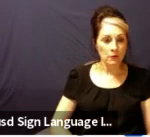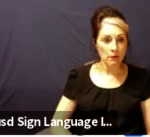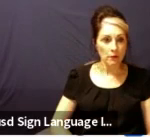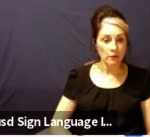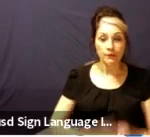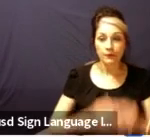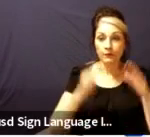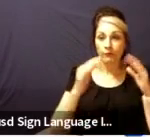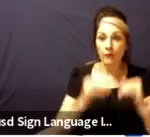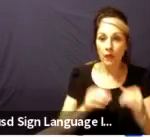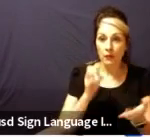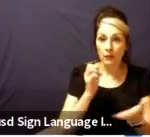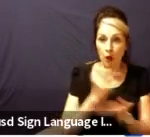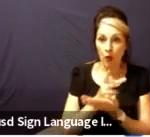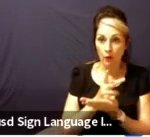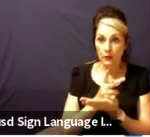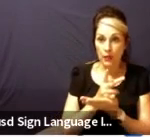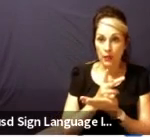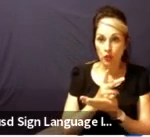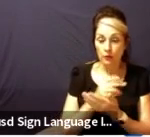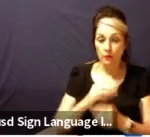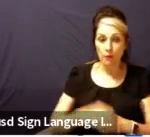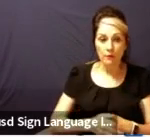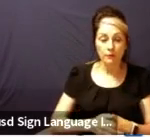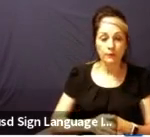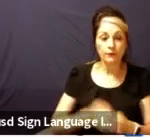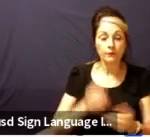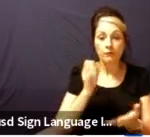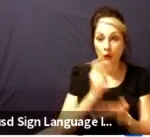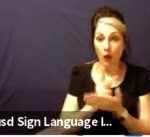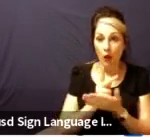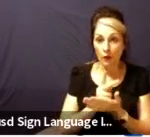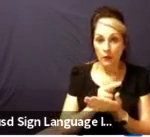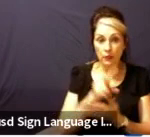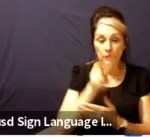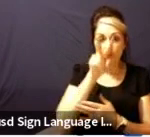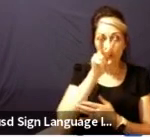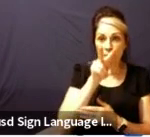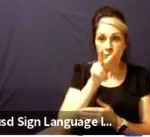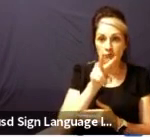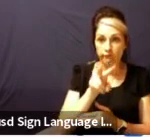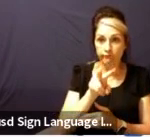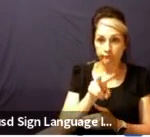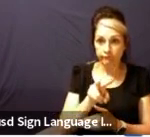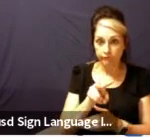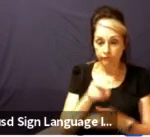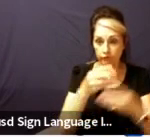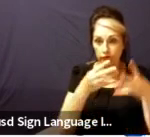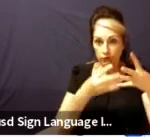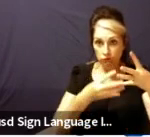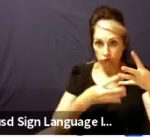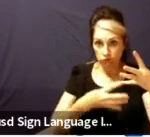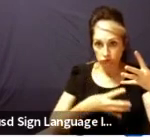Next is authorizations. These authorizations, as you can see here, there's quite a few.